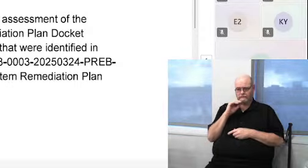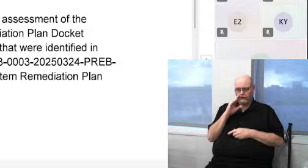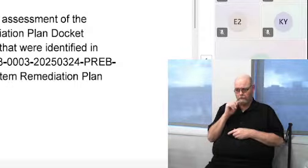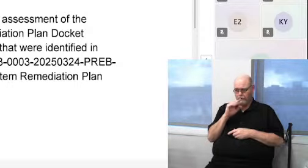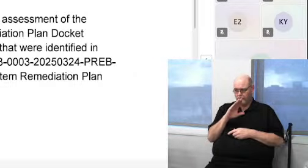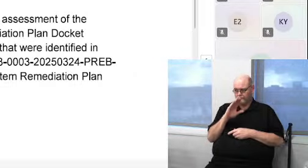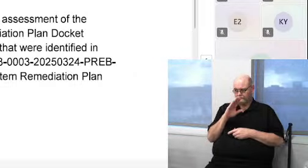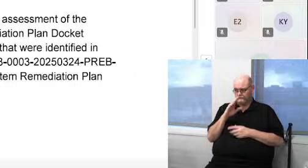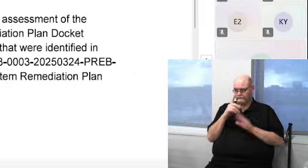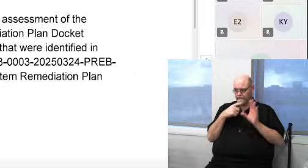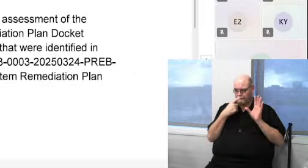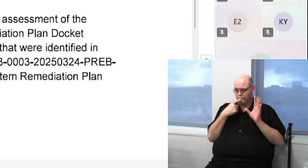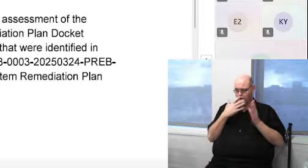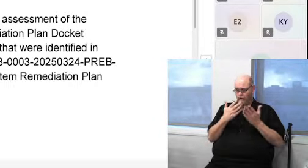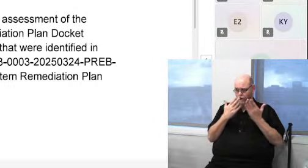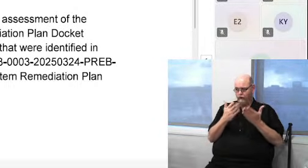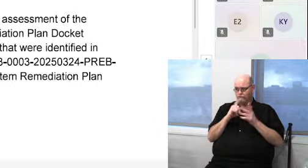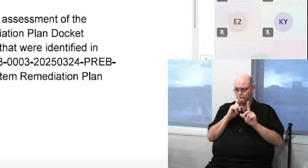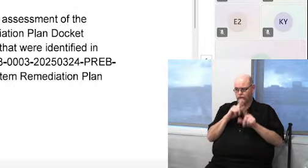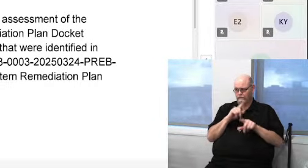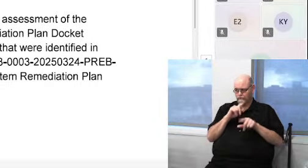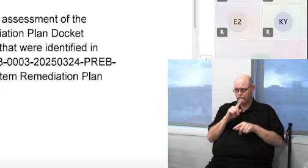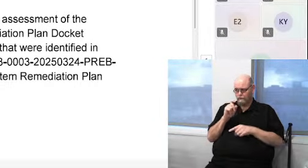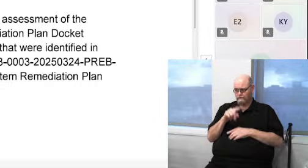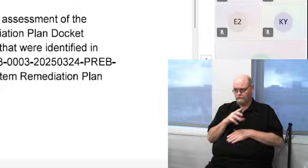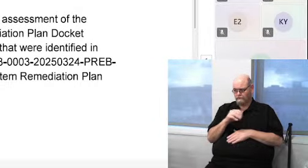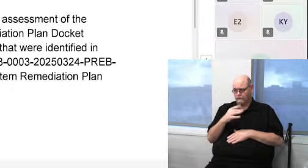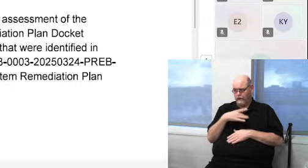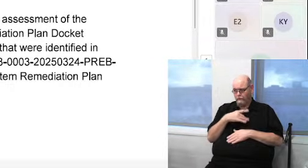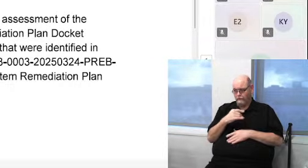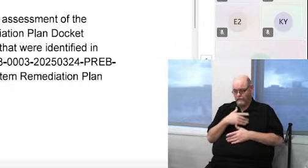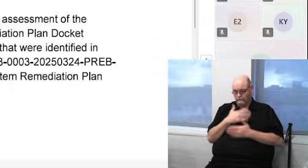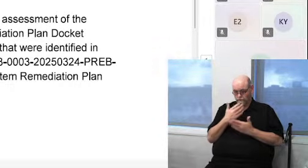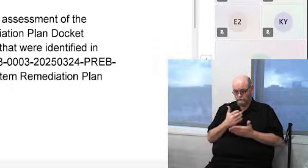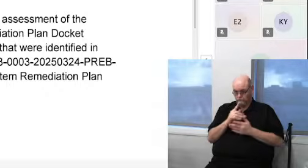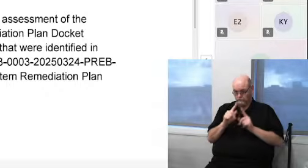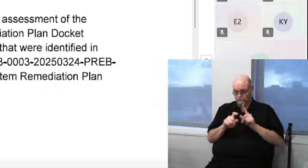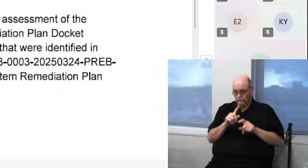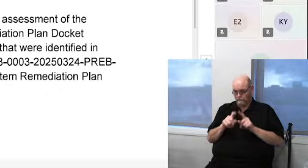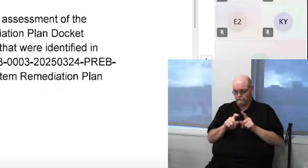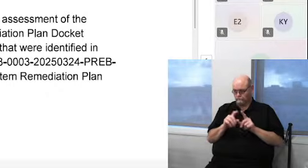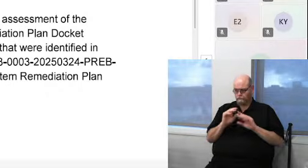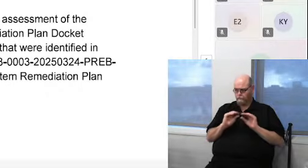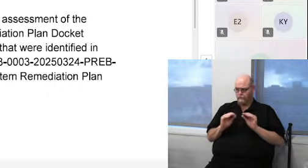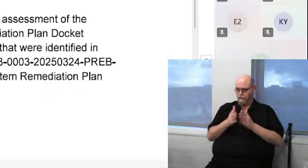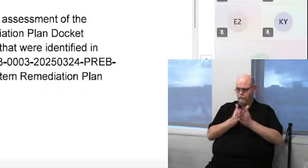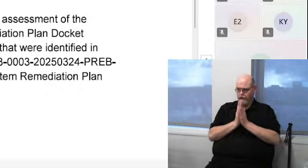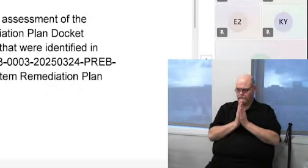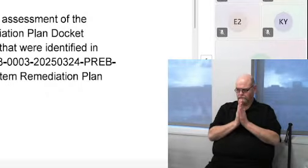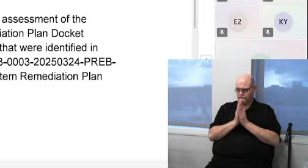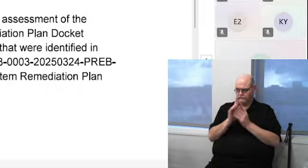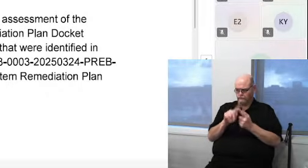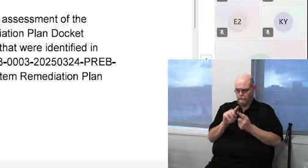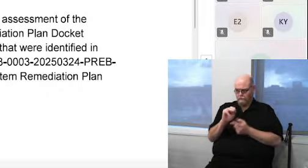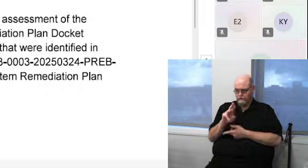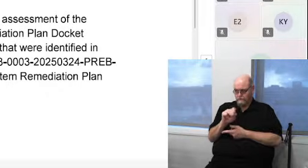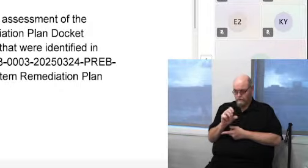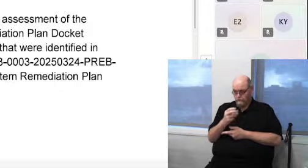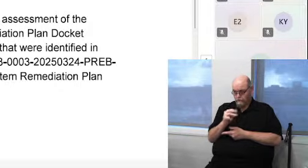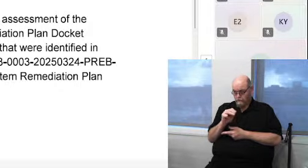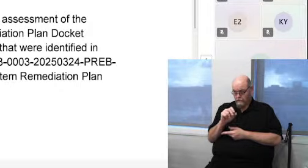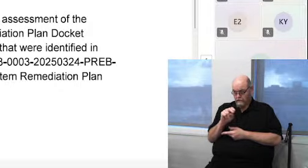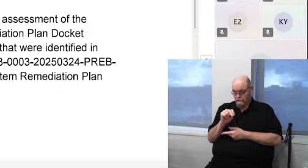Sherman's testimony. He's here and he offered to answer questions, so I would like to pose those questions to him.